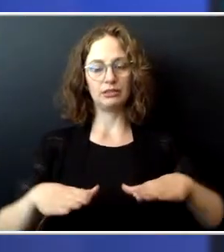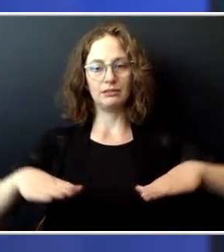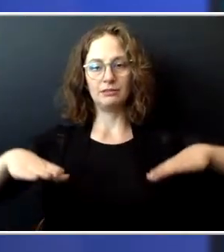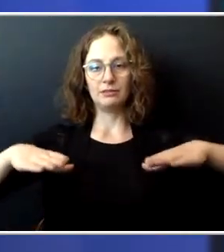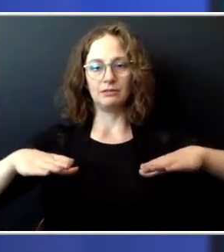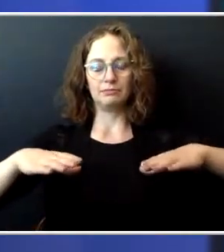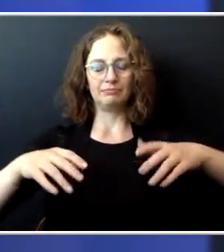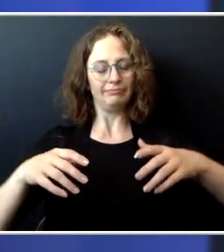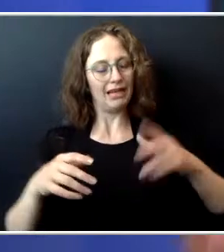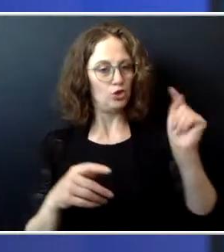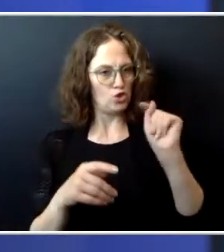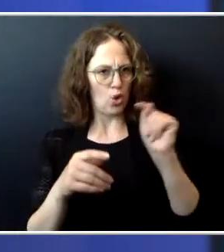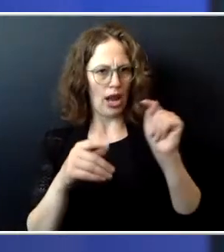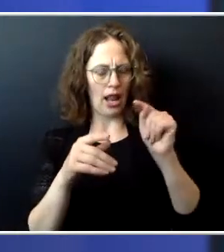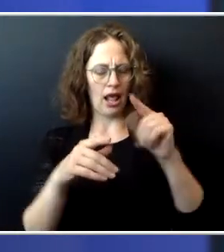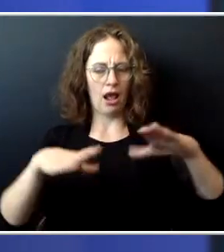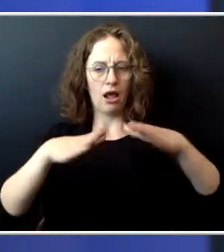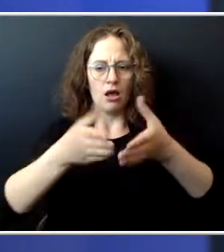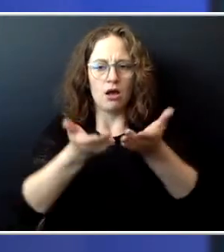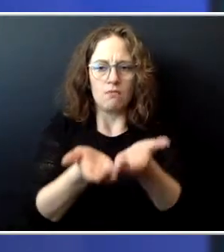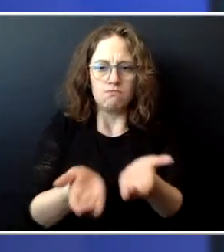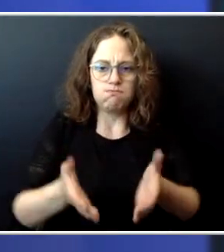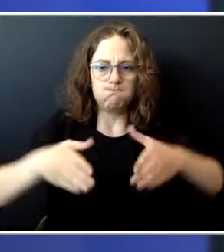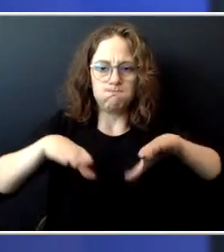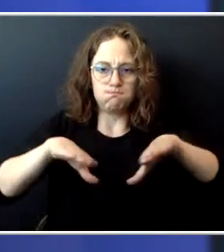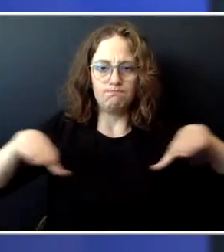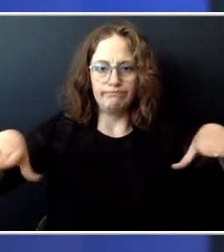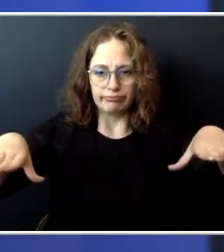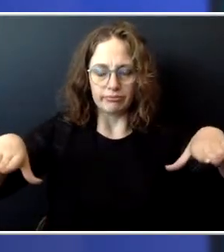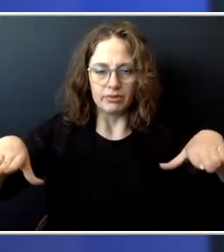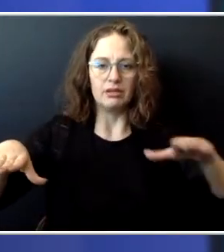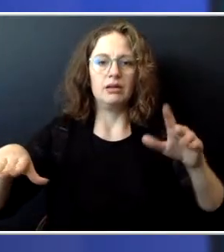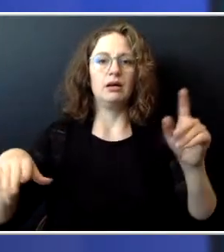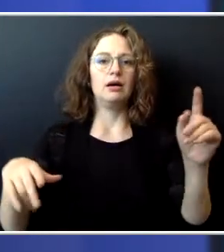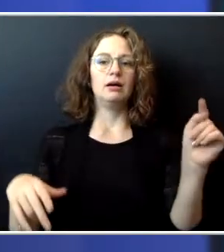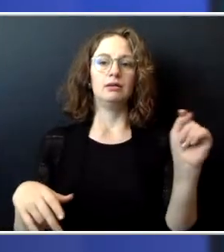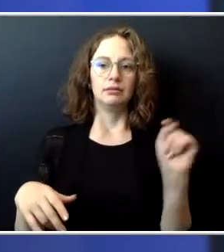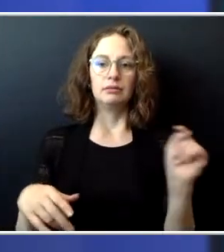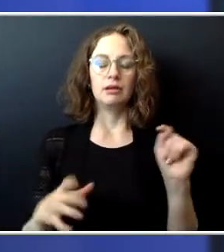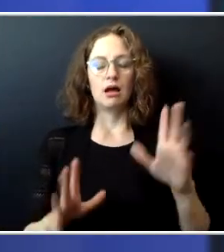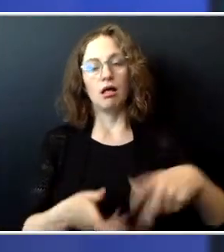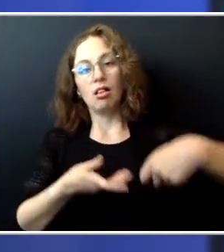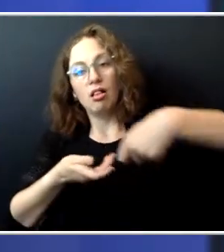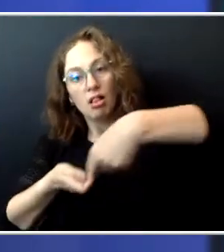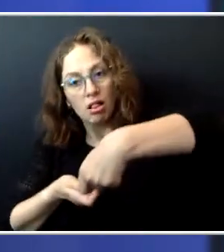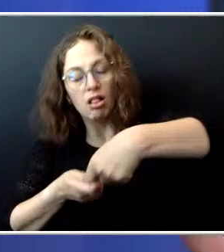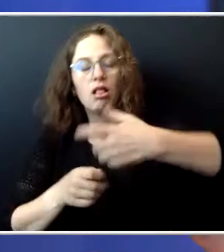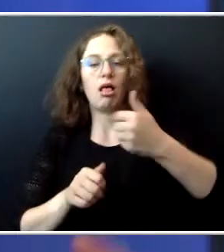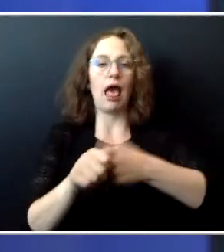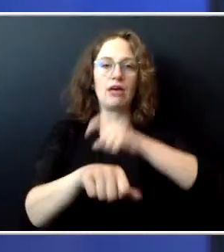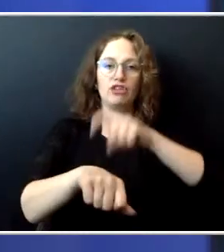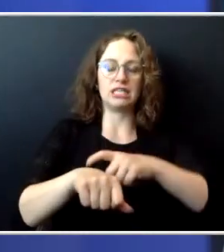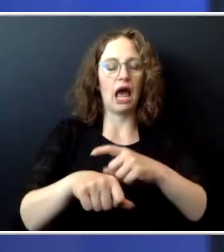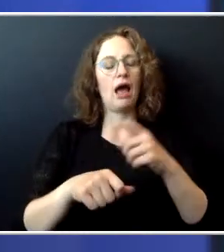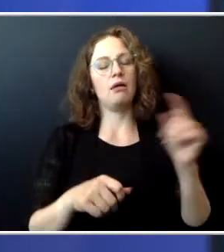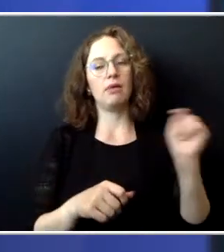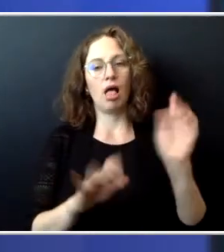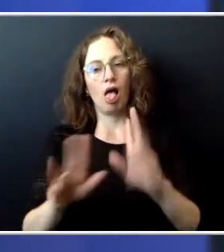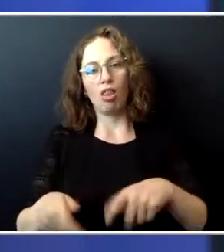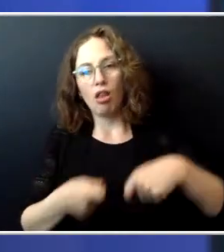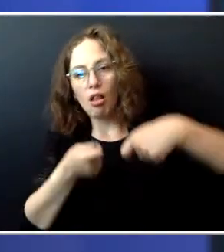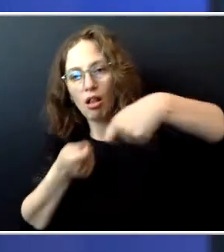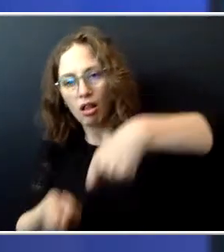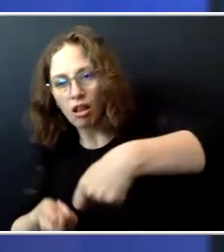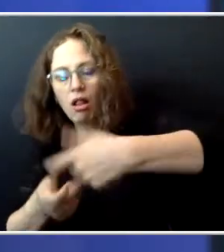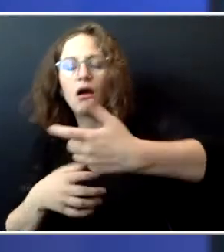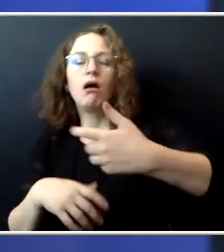at night time, every time. And then once you're done, you just drop it off to the lab, and that is to test. And of course,